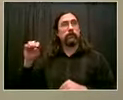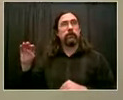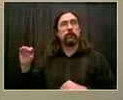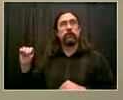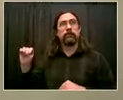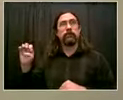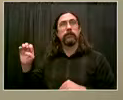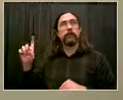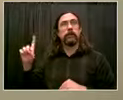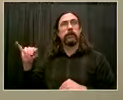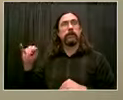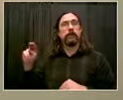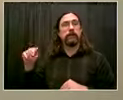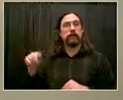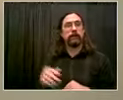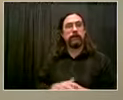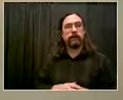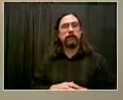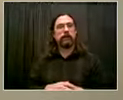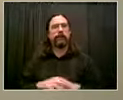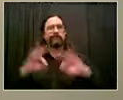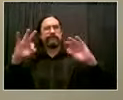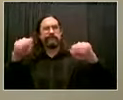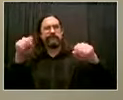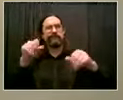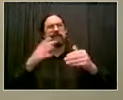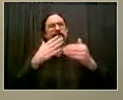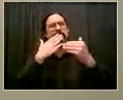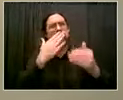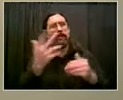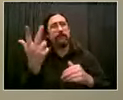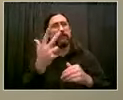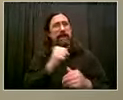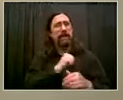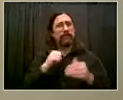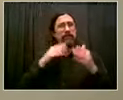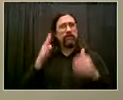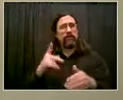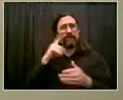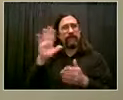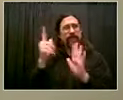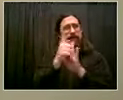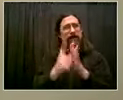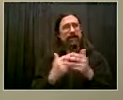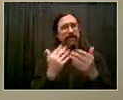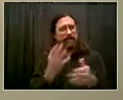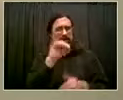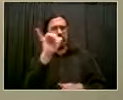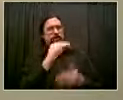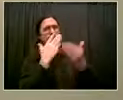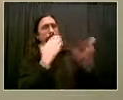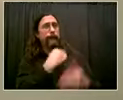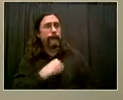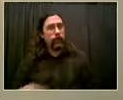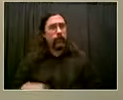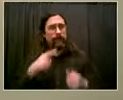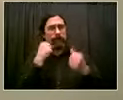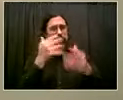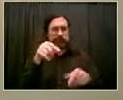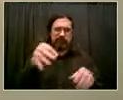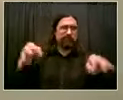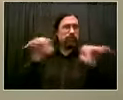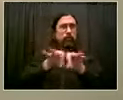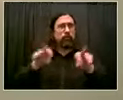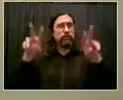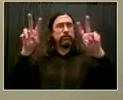world. And, man, let me just go back. You know, I have a 13-year-old and a 15-year-old as well. And, you know, every time they walk out the door,